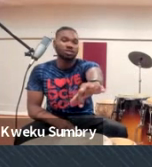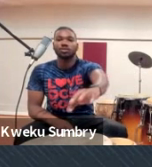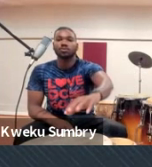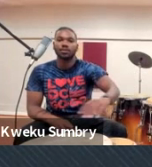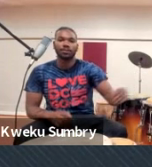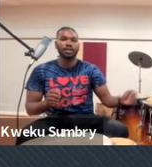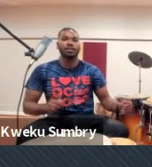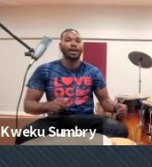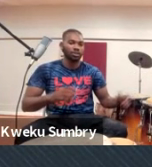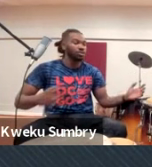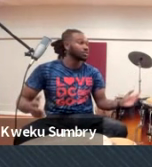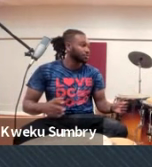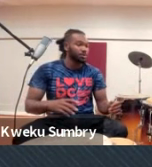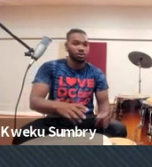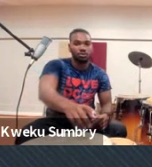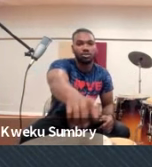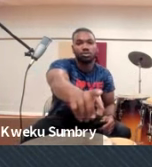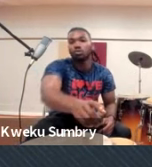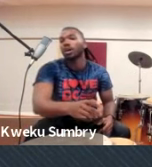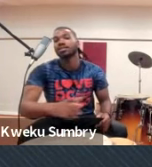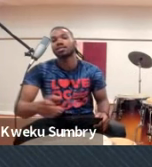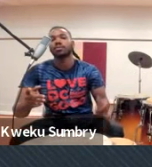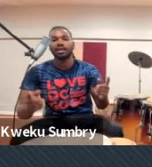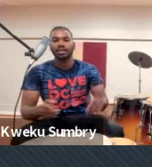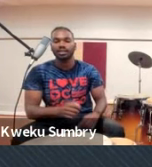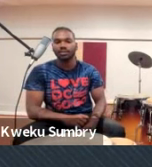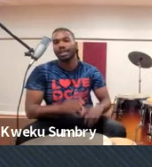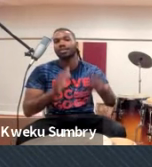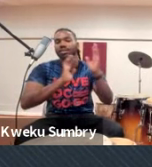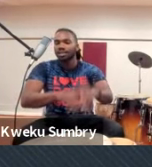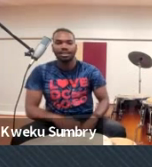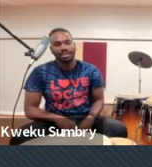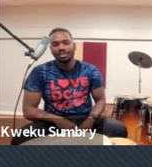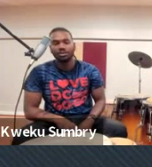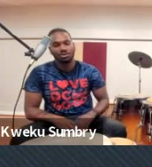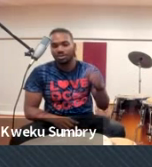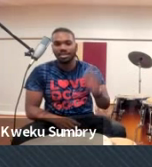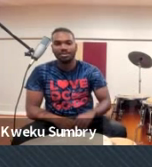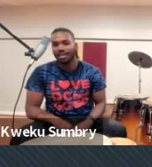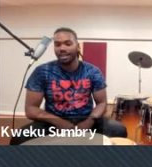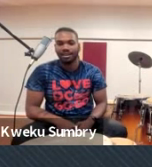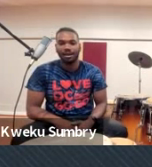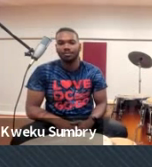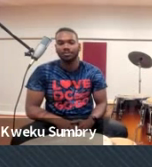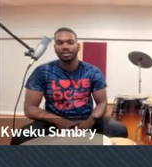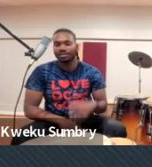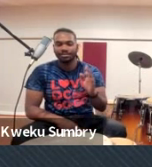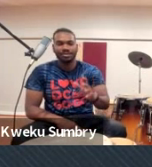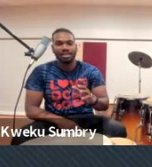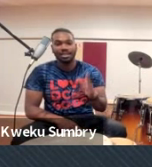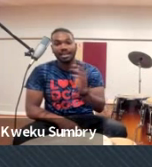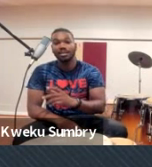three instruments being played by three different people. Those three: dunumba, sungba, and kinkani. We're not gonna go too in depth to that.